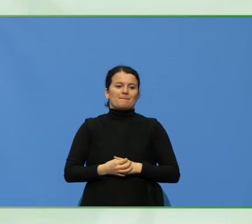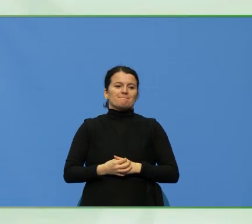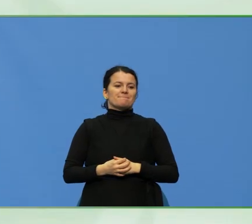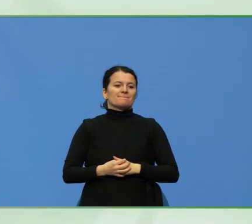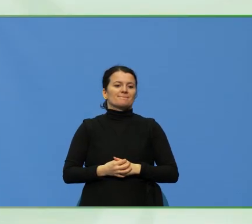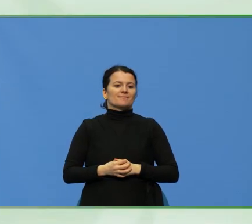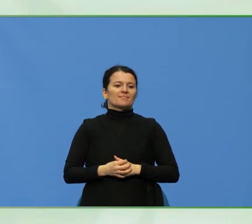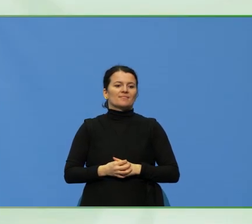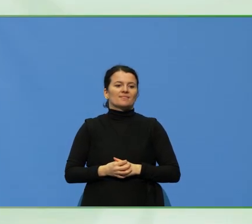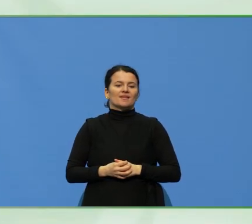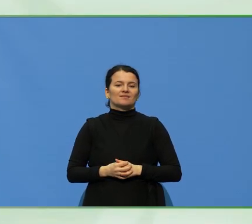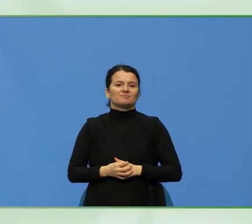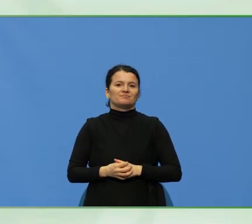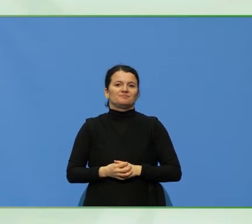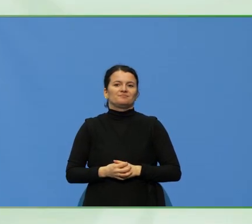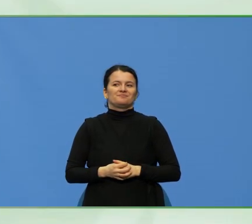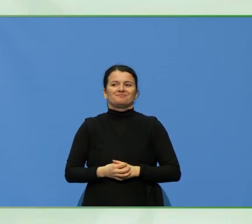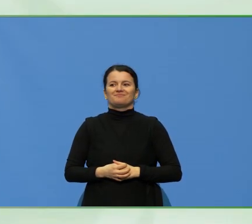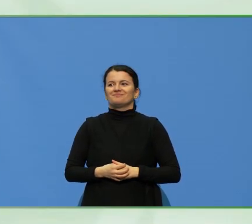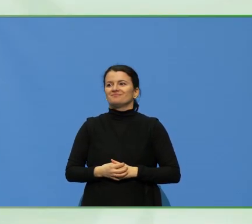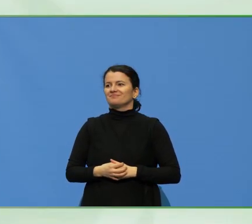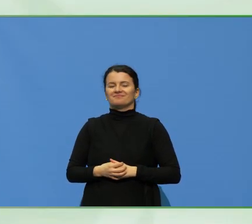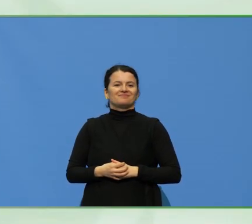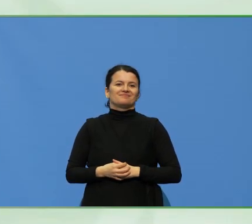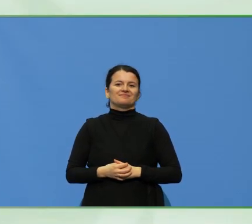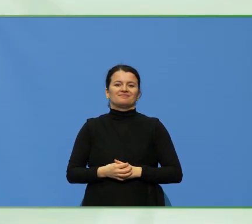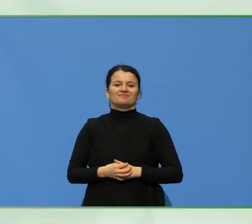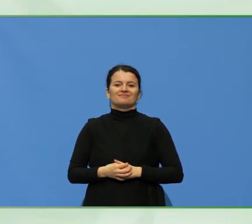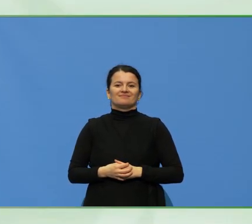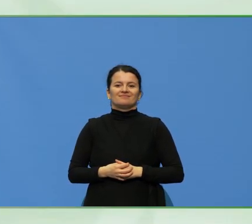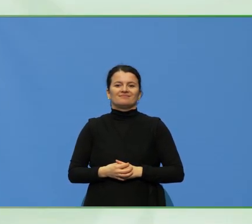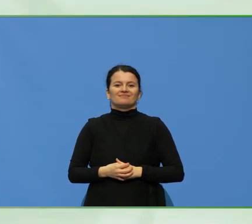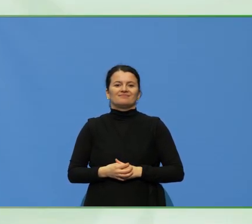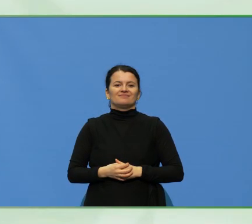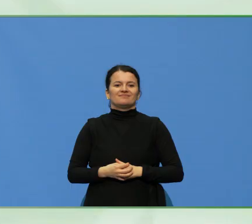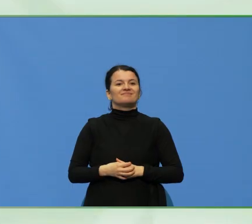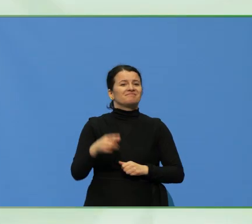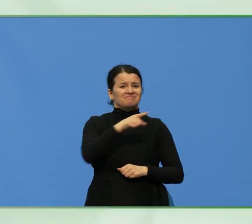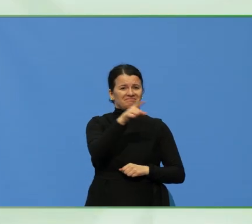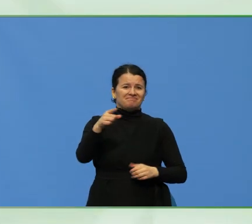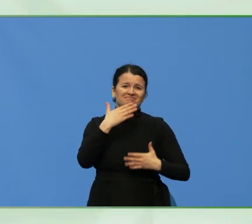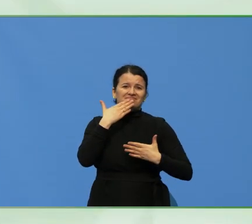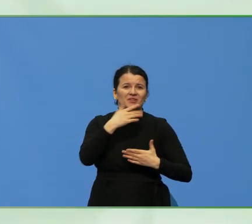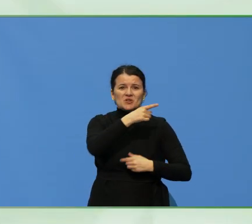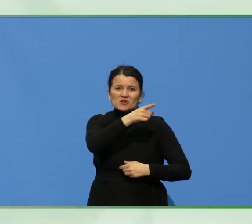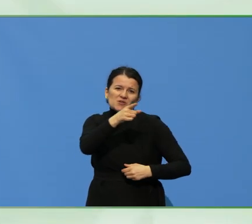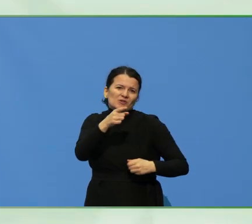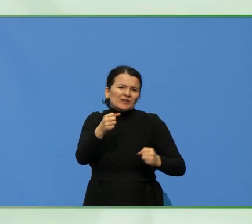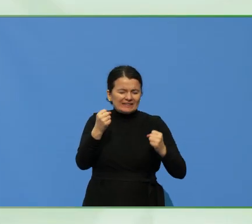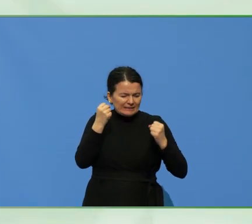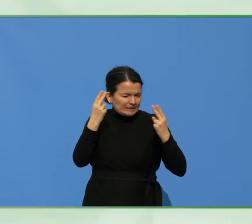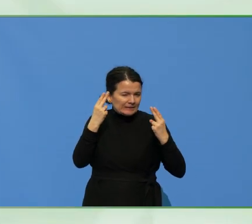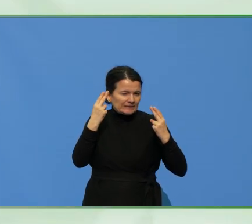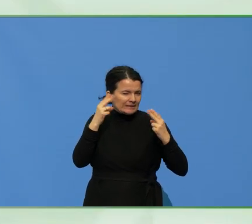I am so grateful that you would brave the weather and get here early and join us this